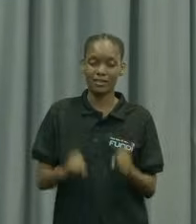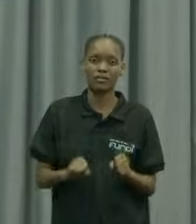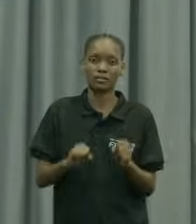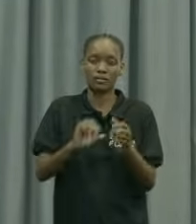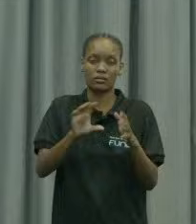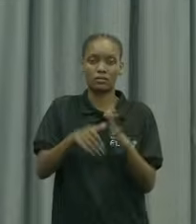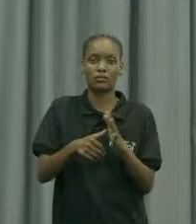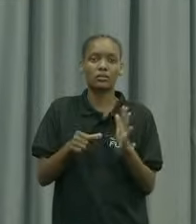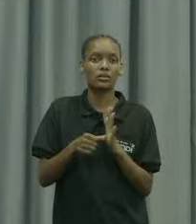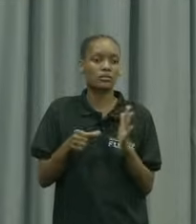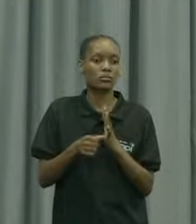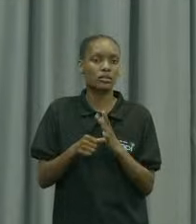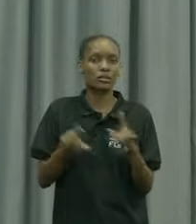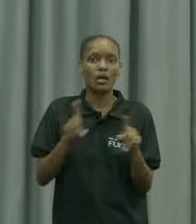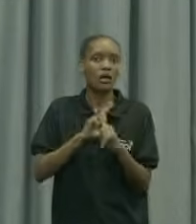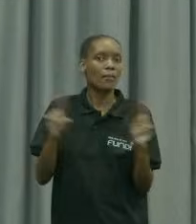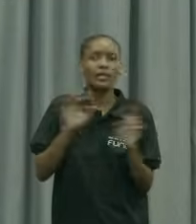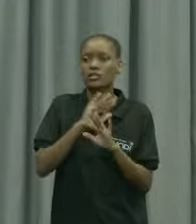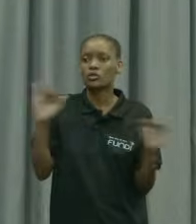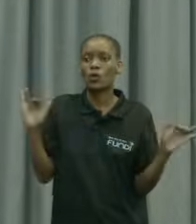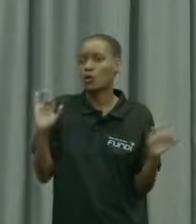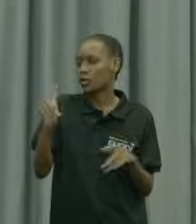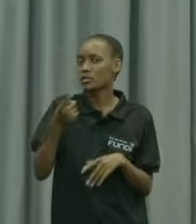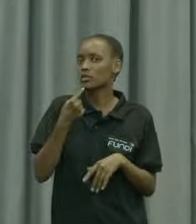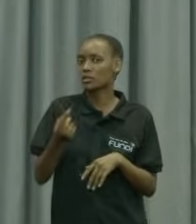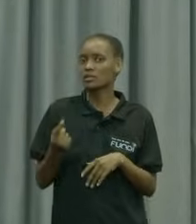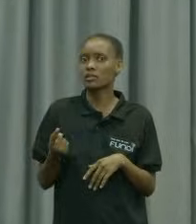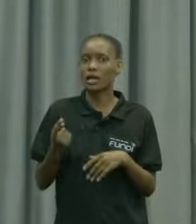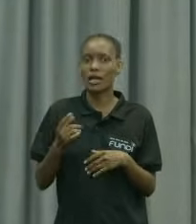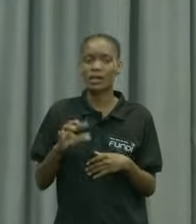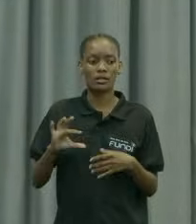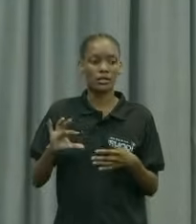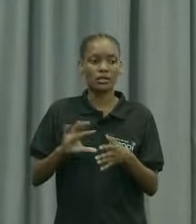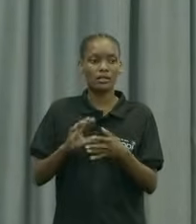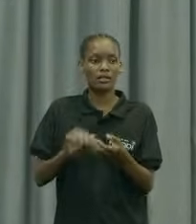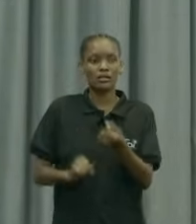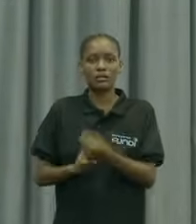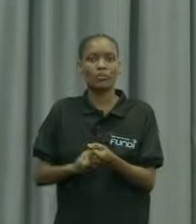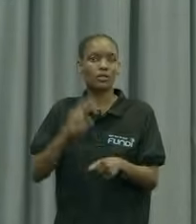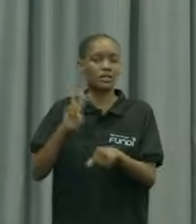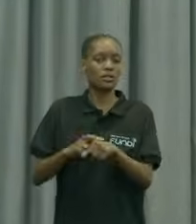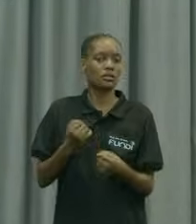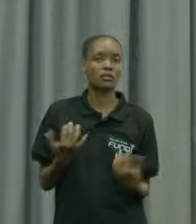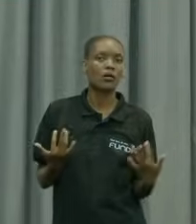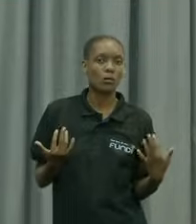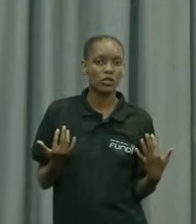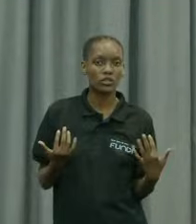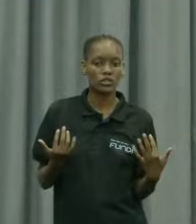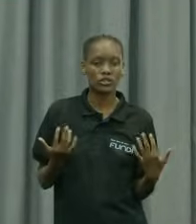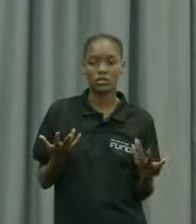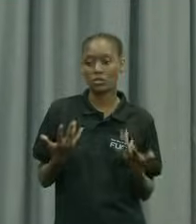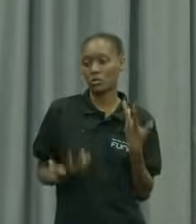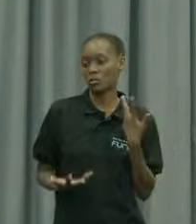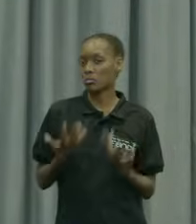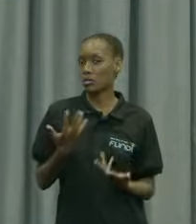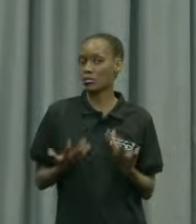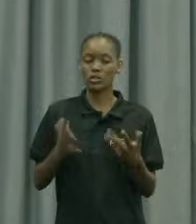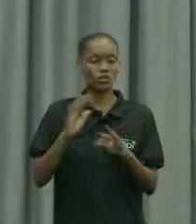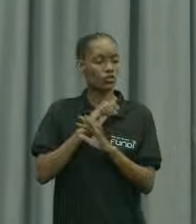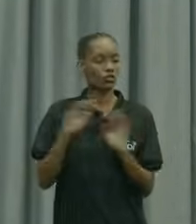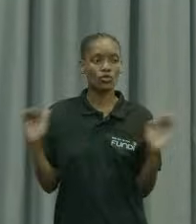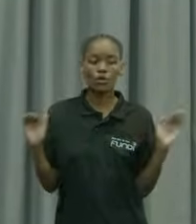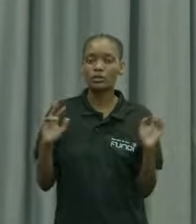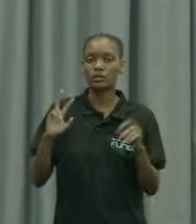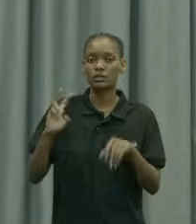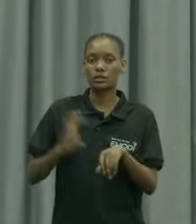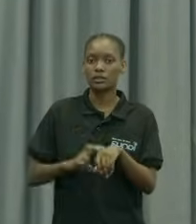it doesn't tell you exactly how much support you will need. you may not need a